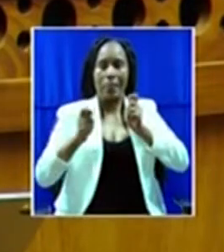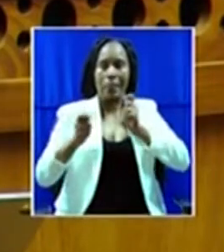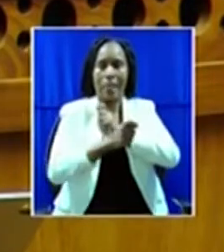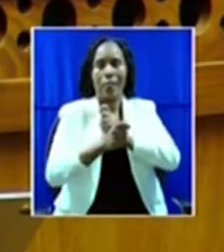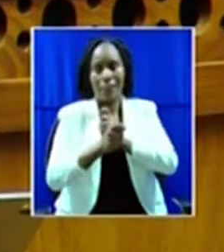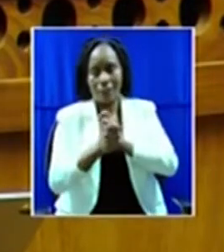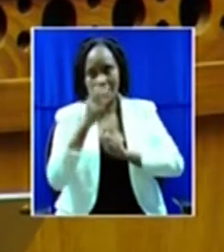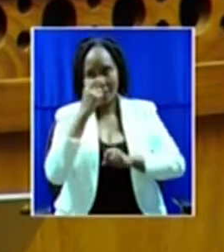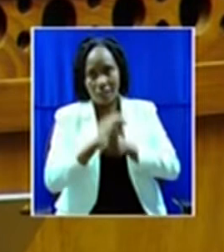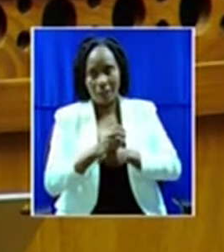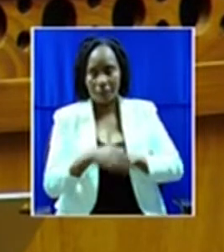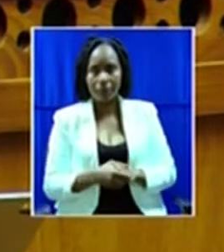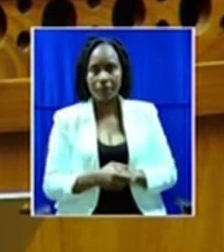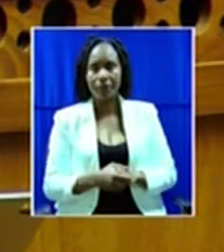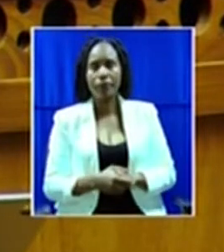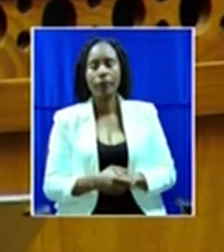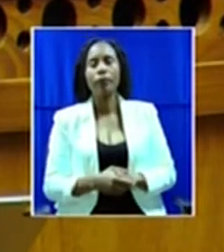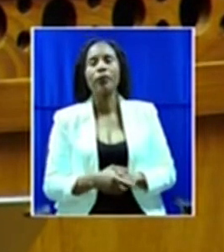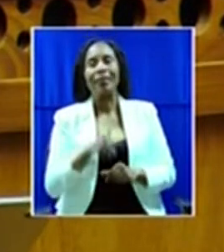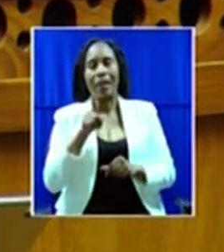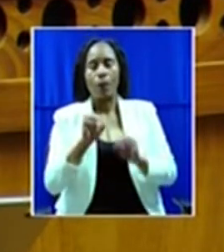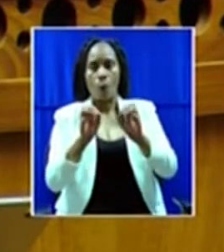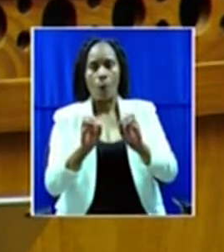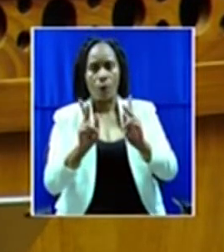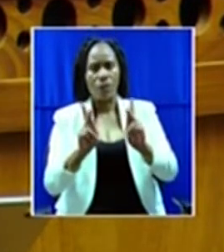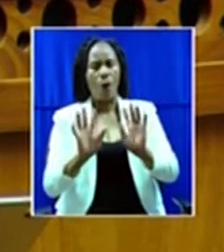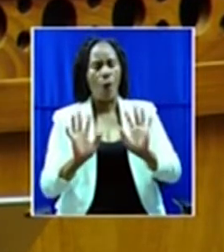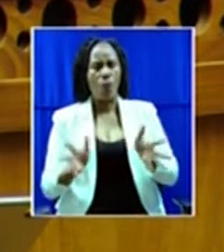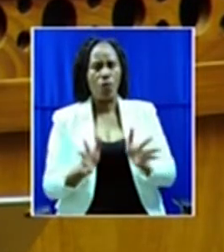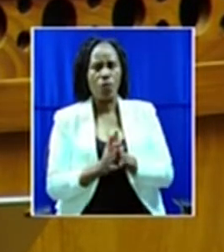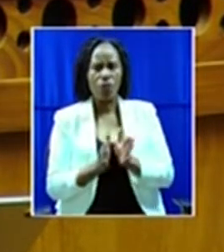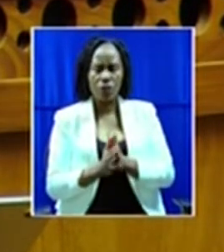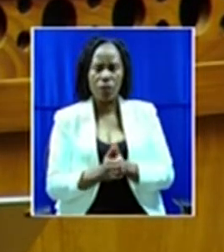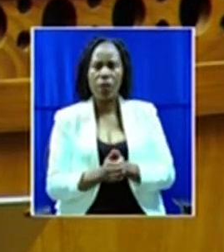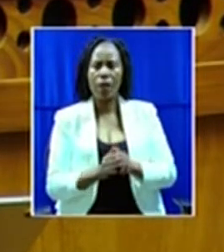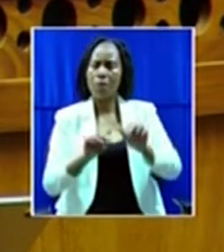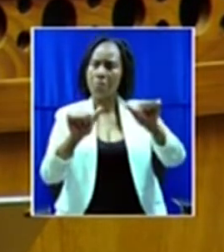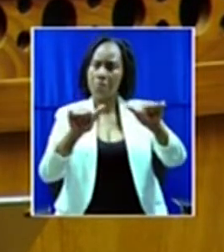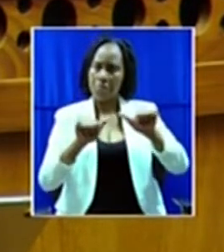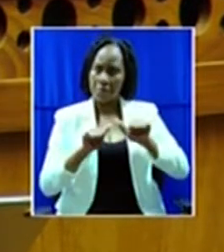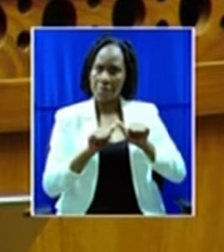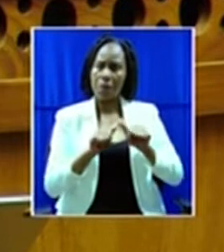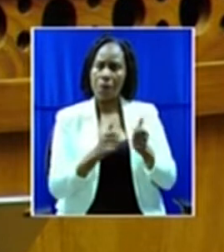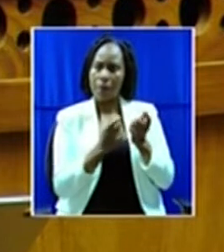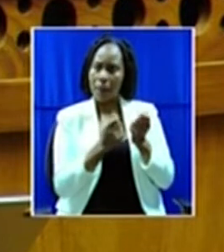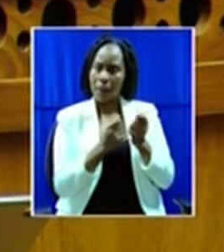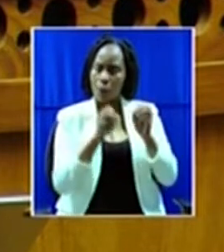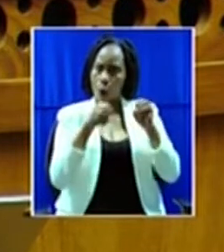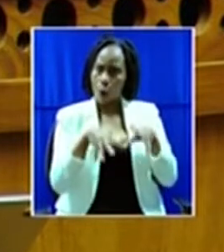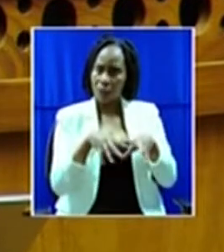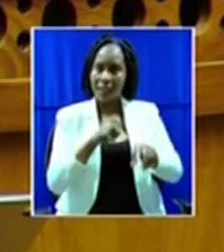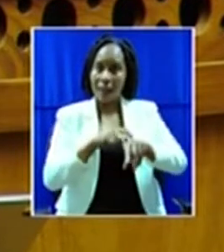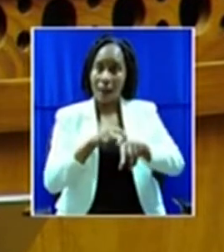It is an opportunity not only to recover the ground that we have lost over the course of the